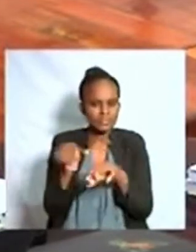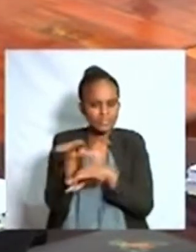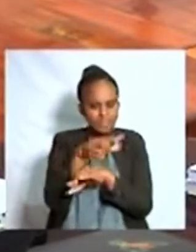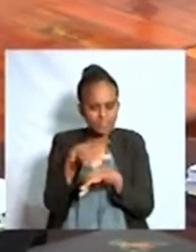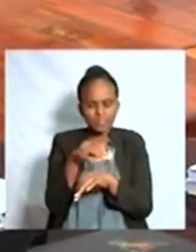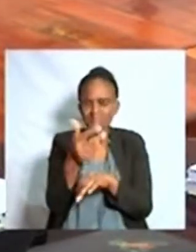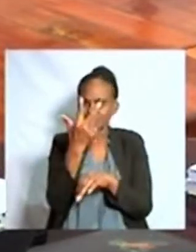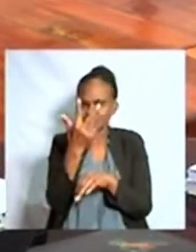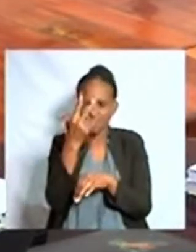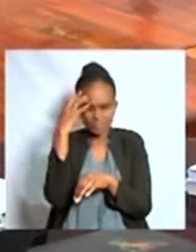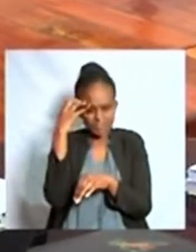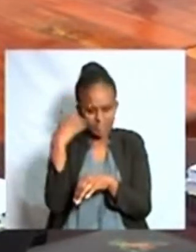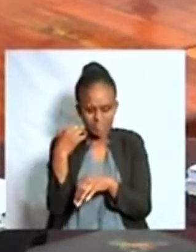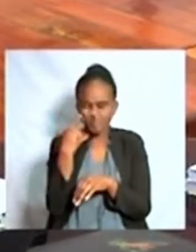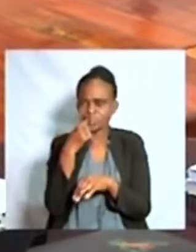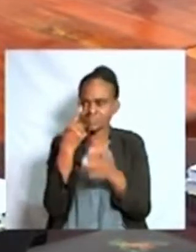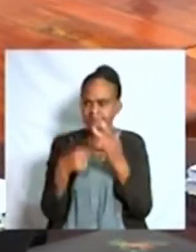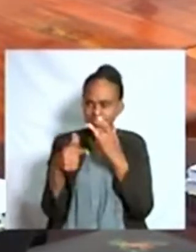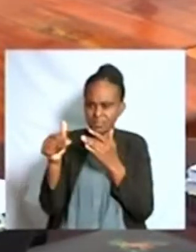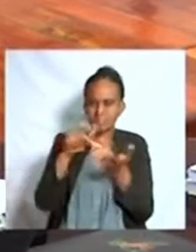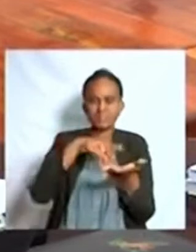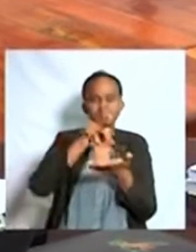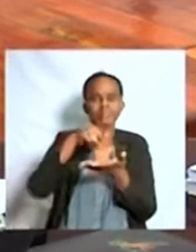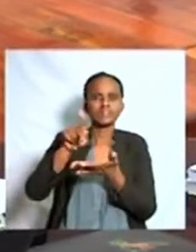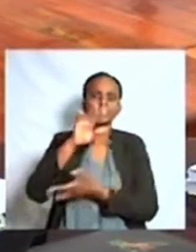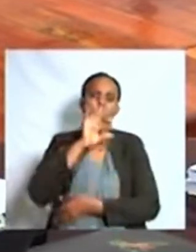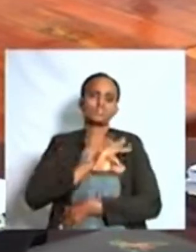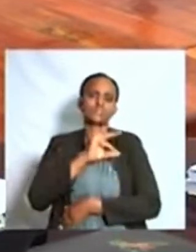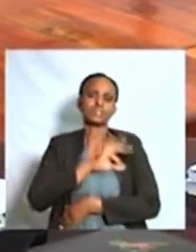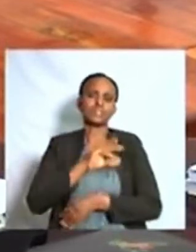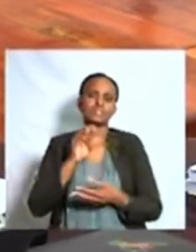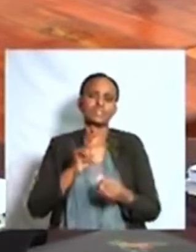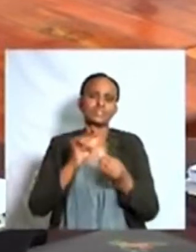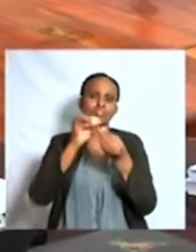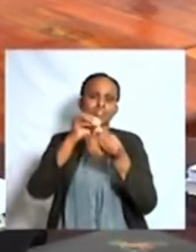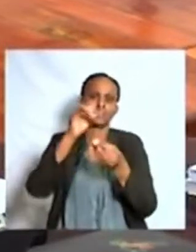3 officers who were paid salaries in amounts totaling